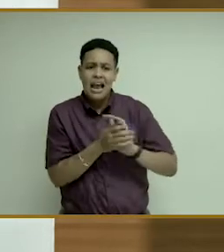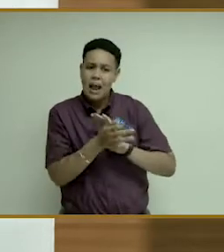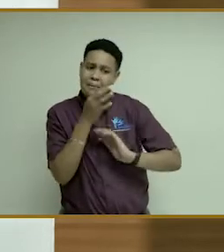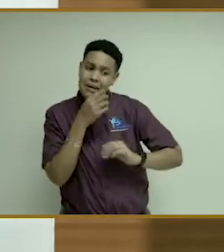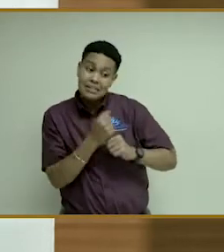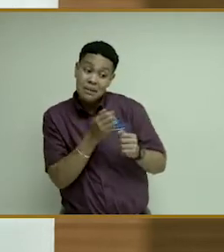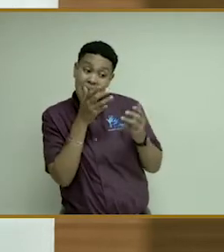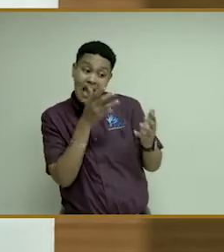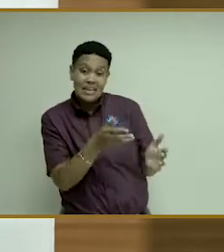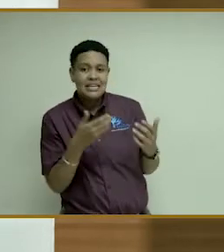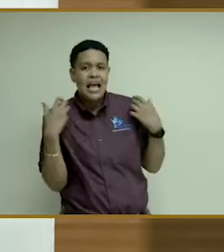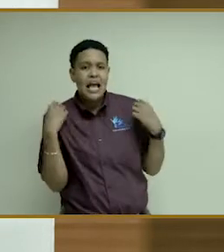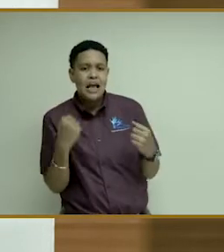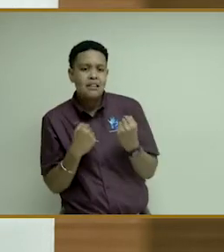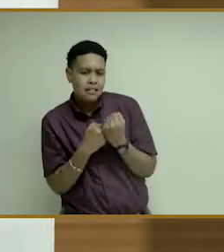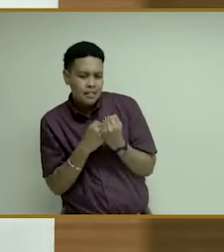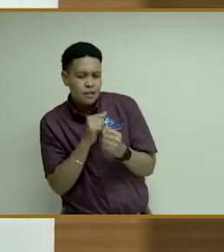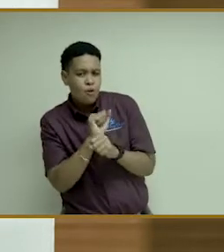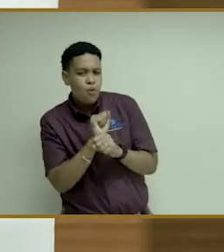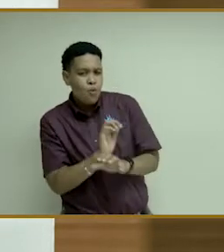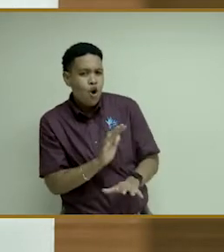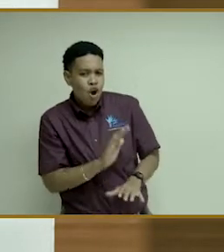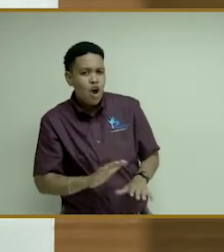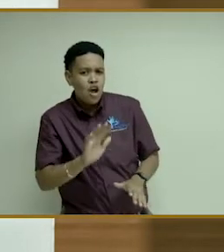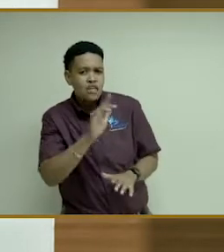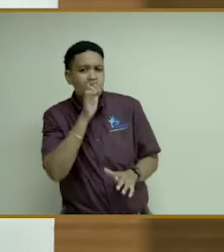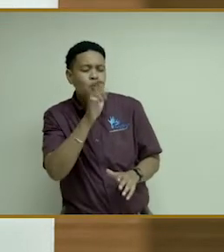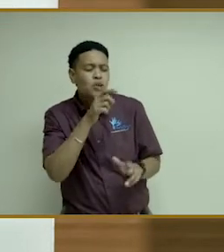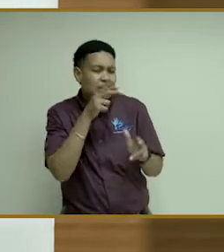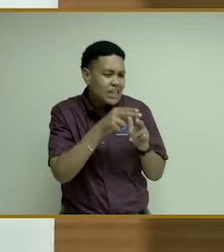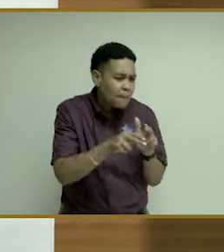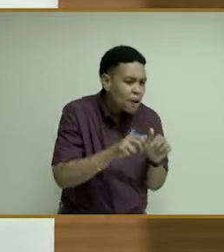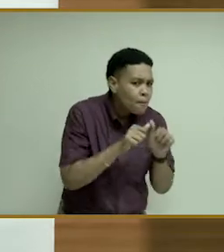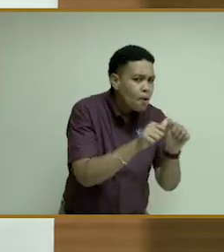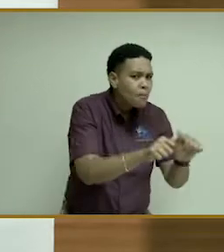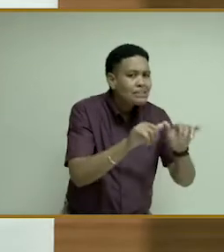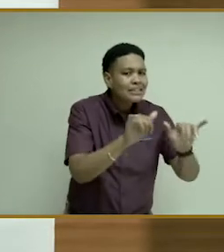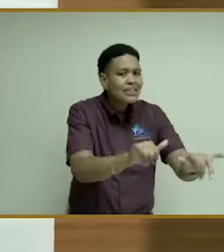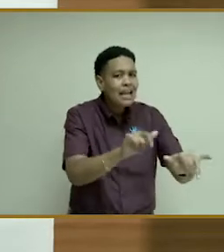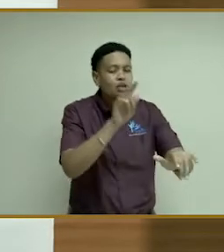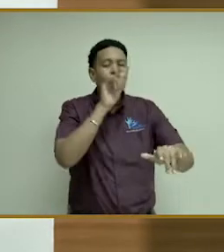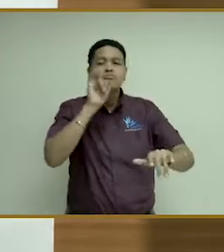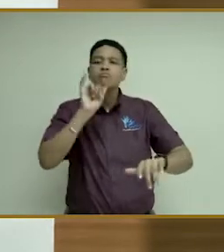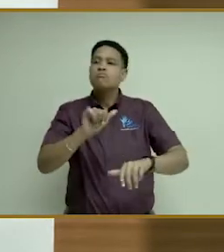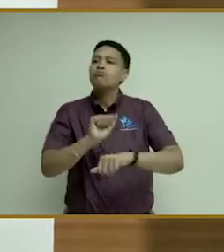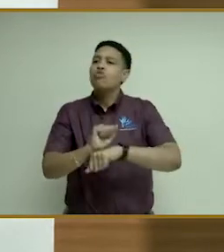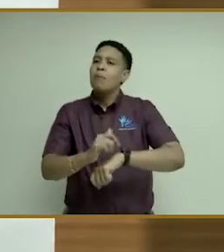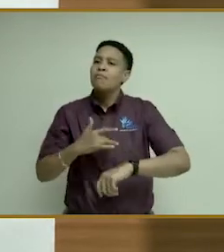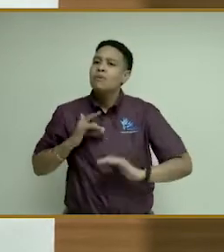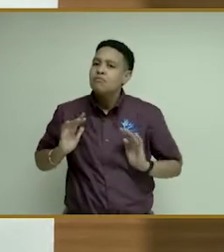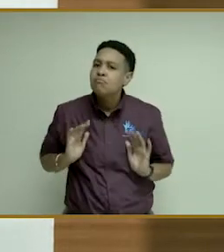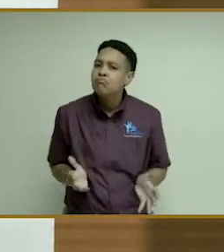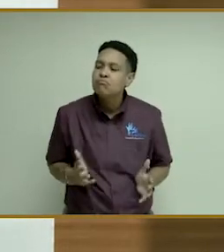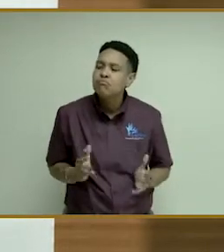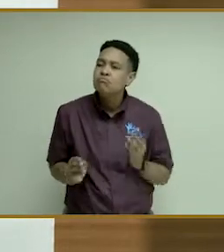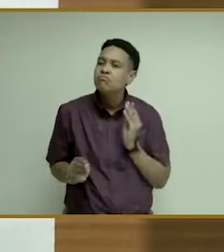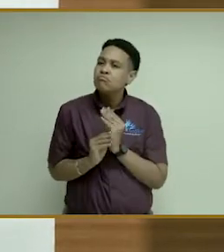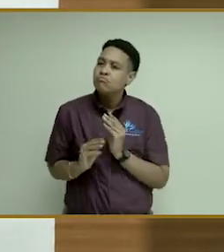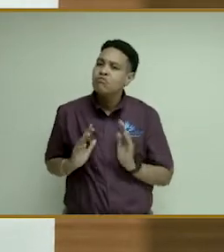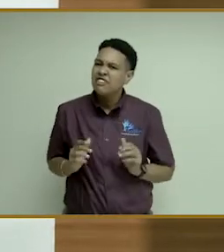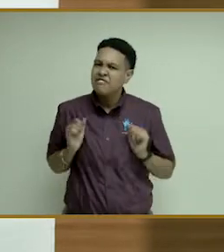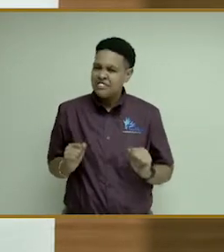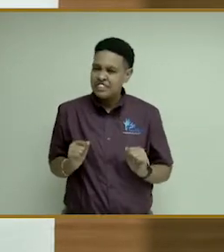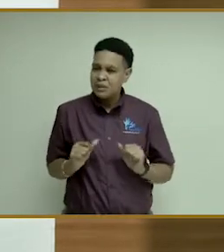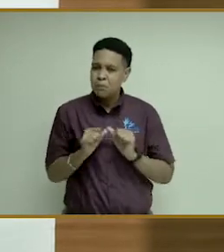existing health aid workers, community health aid workers who are temporary permanent, so they have security of tenure, adding another 1,000 to